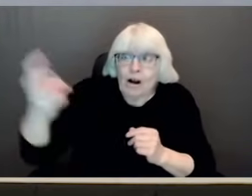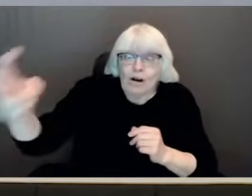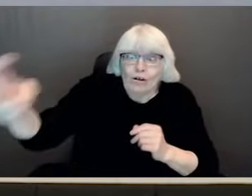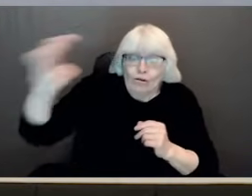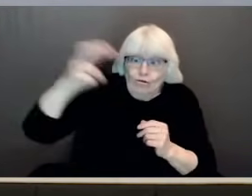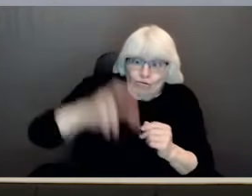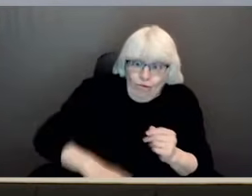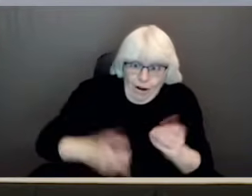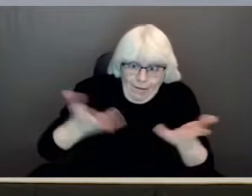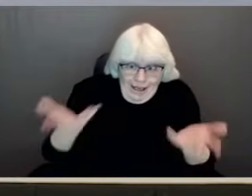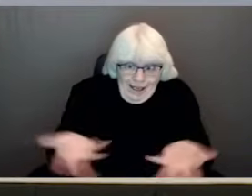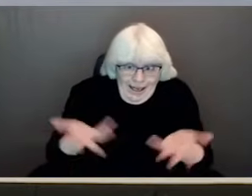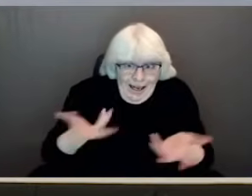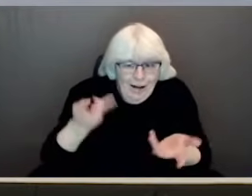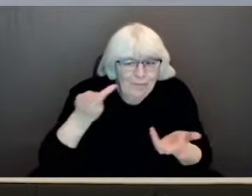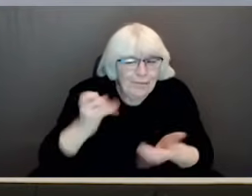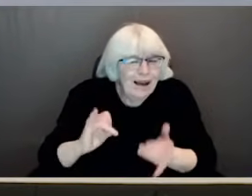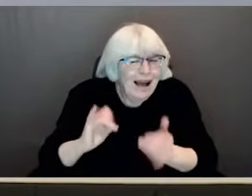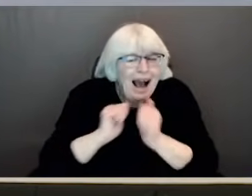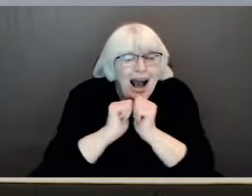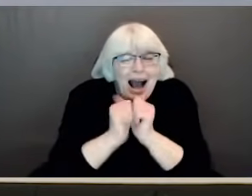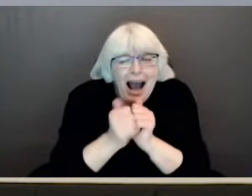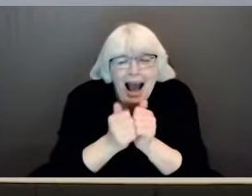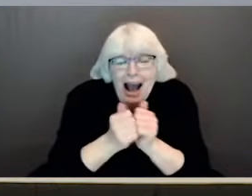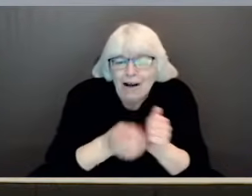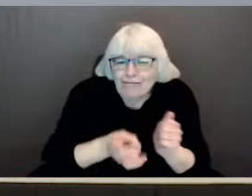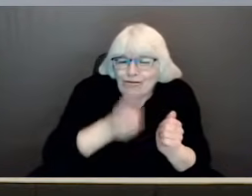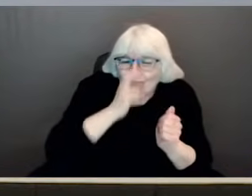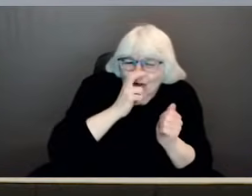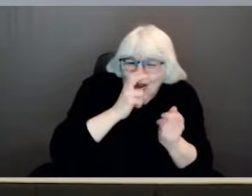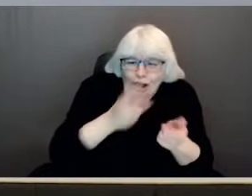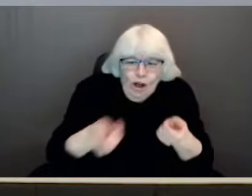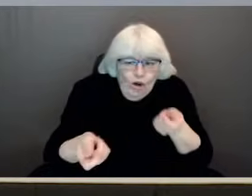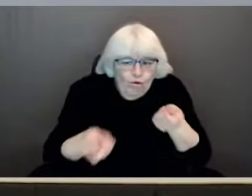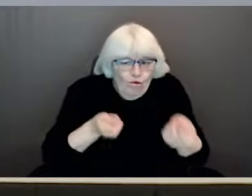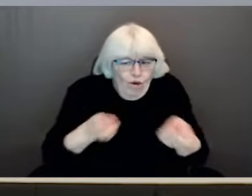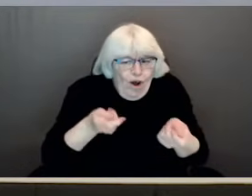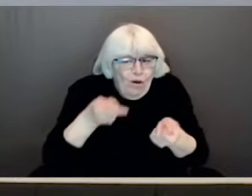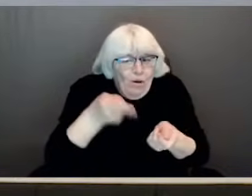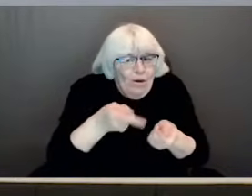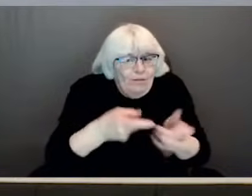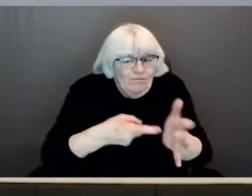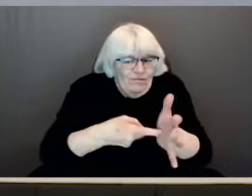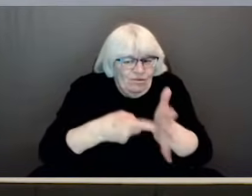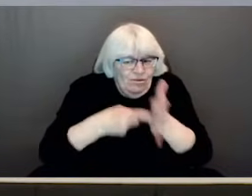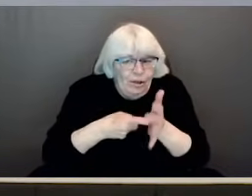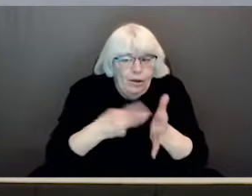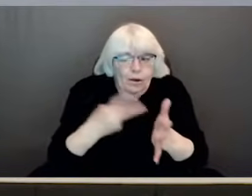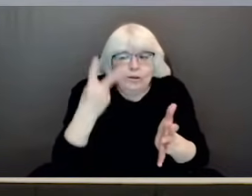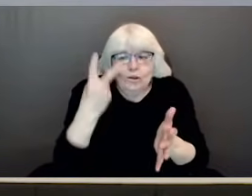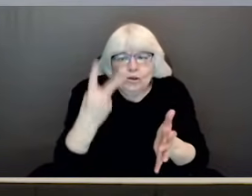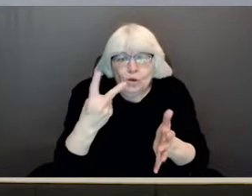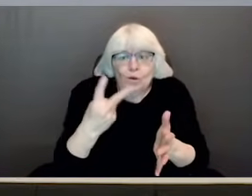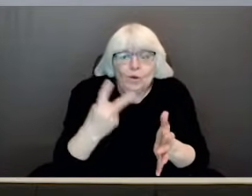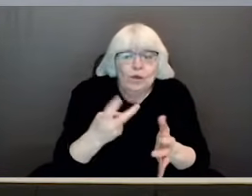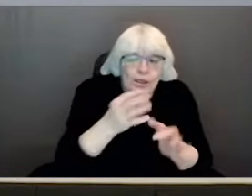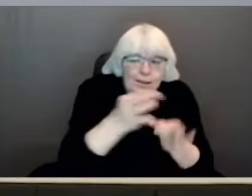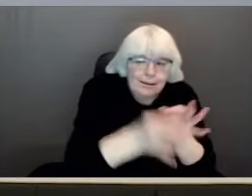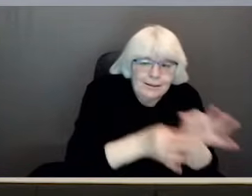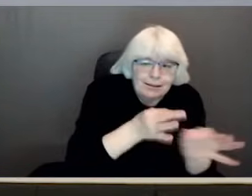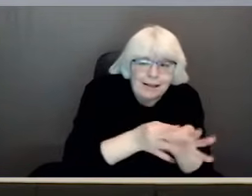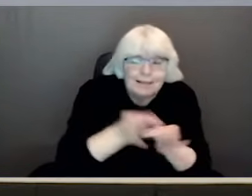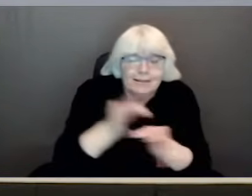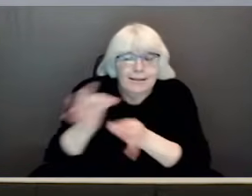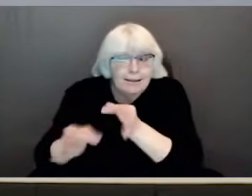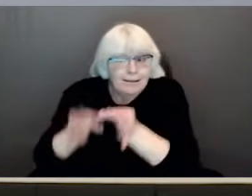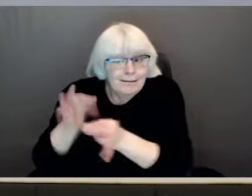have we aren't able to follow everyone coming in and out of the province. I mean, and some of these are islanders who may be returning. They may have gone